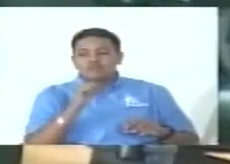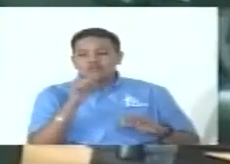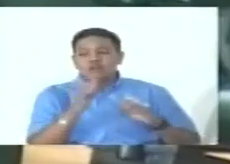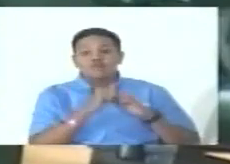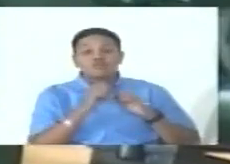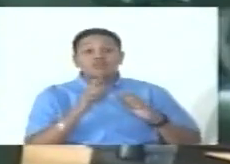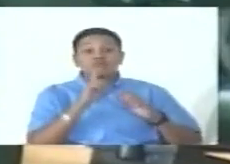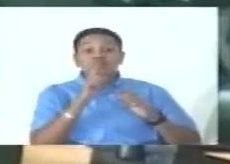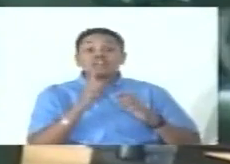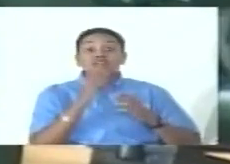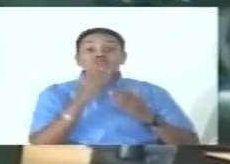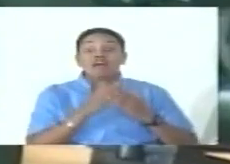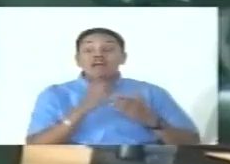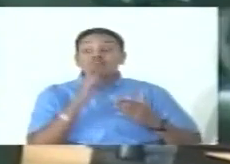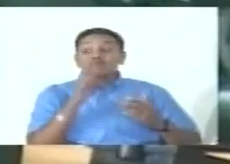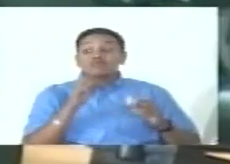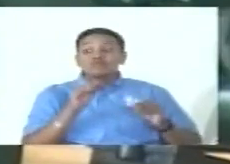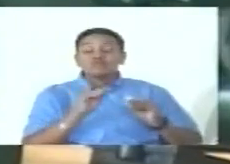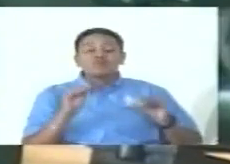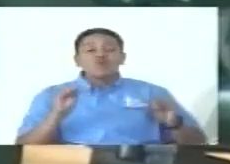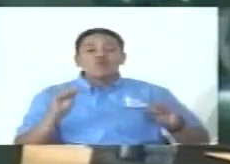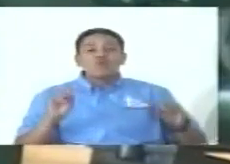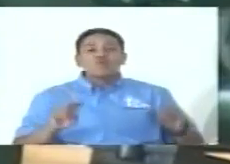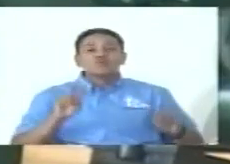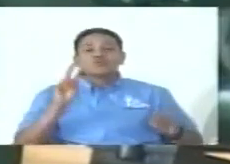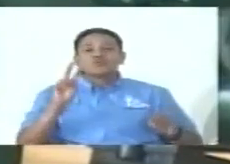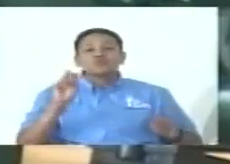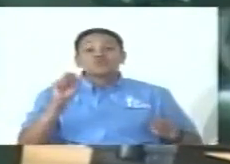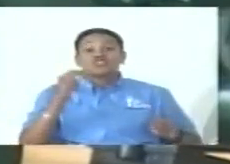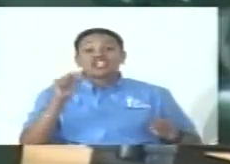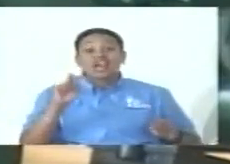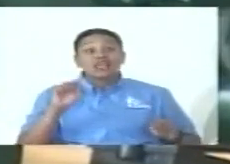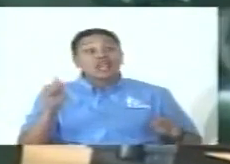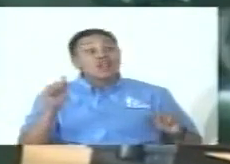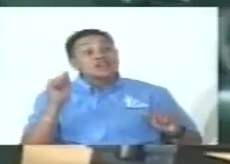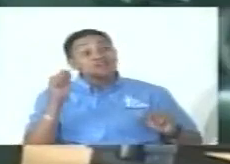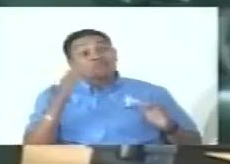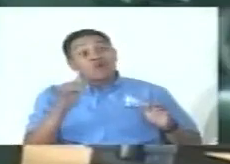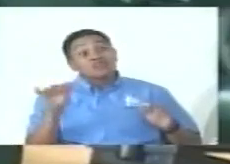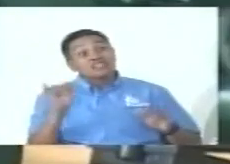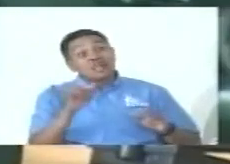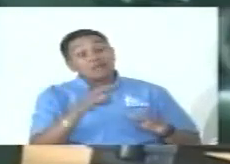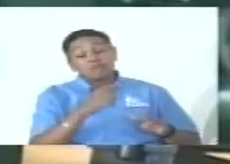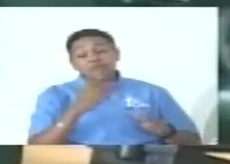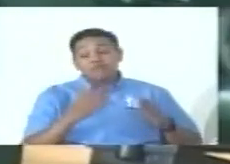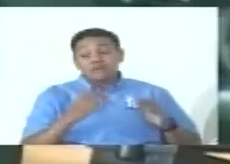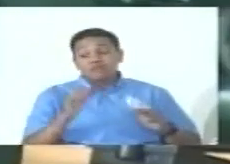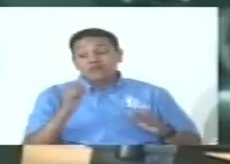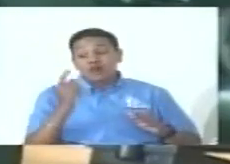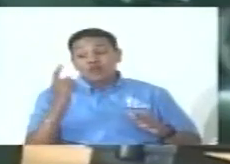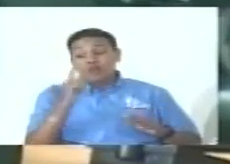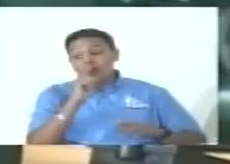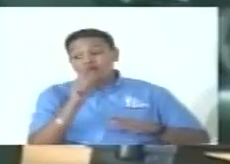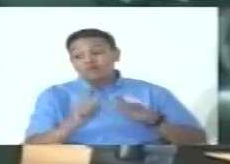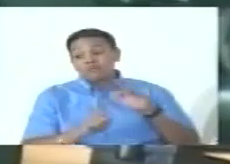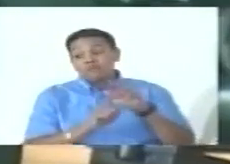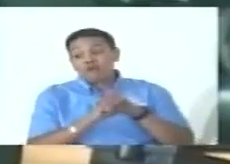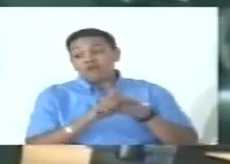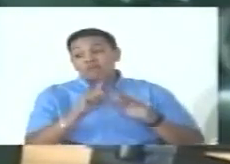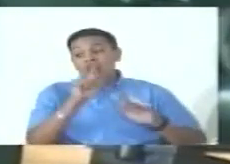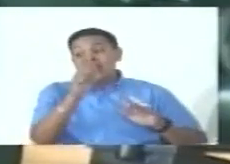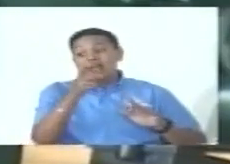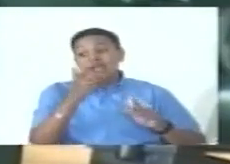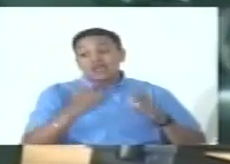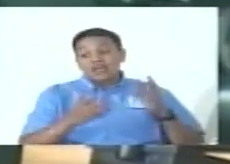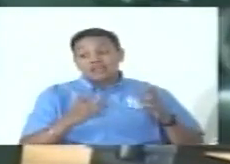fact that there are no two Shahine Robinson, there may be another one on the horizon later on. May